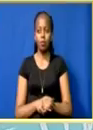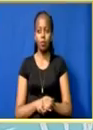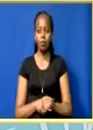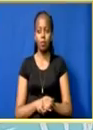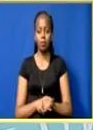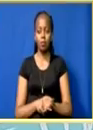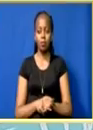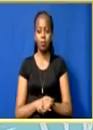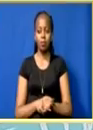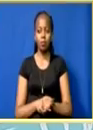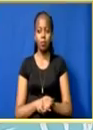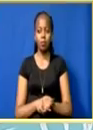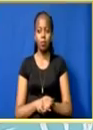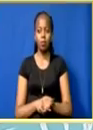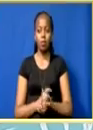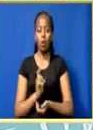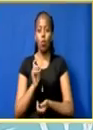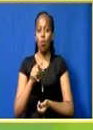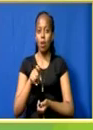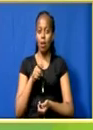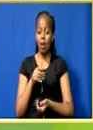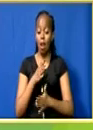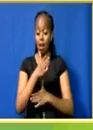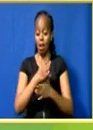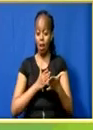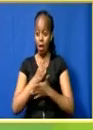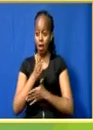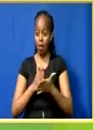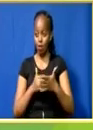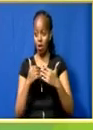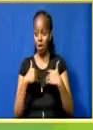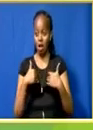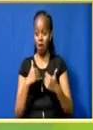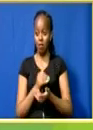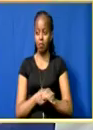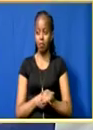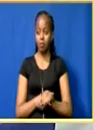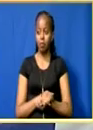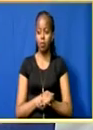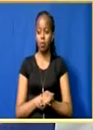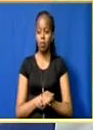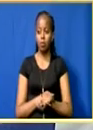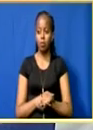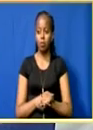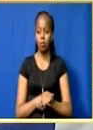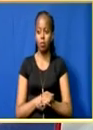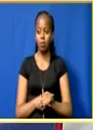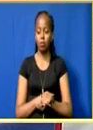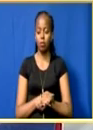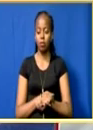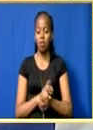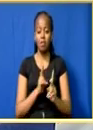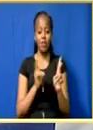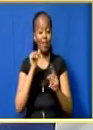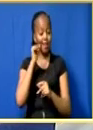uh-huh. with us. We need a knife. We have a knife. We have a knife down here. Yes. And here it is. Very cute